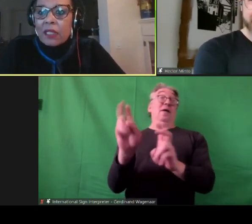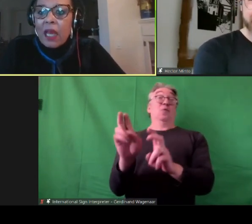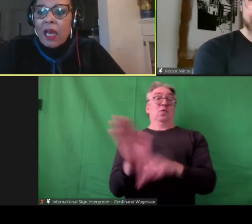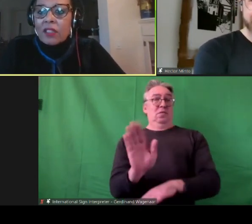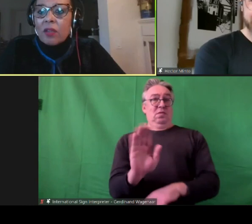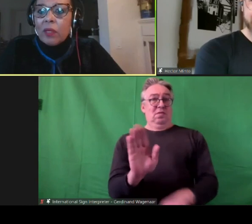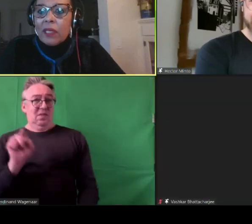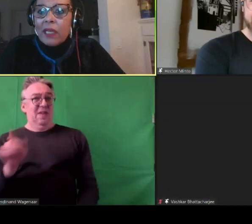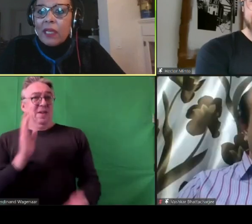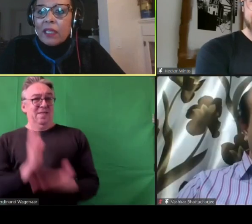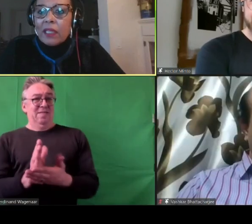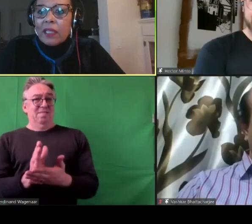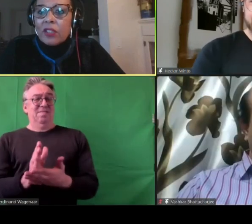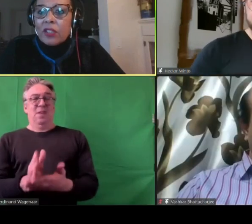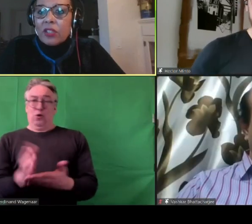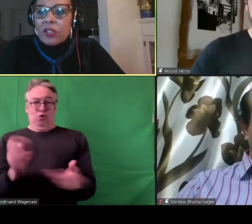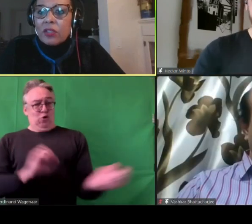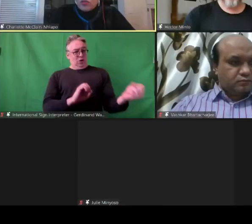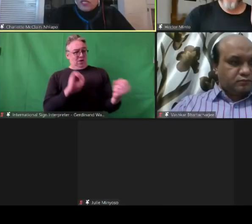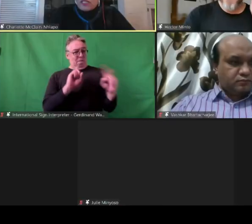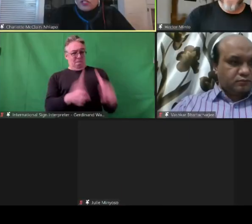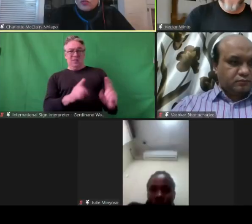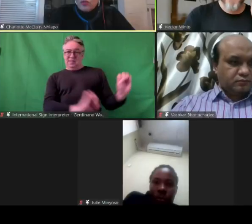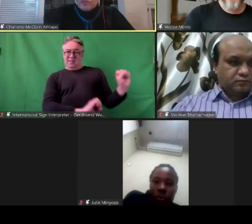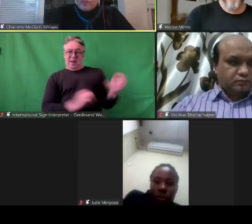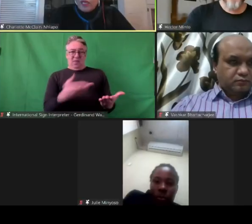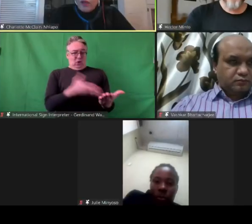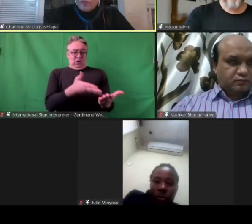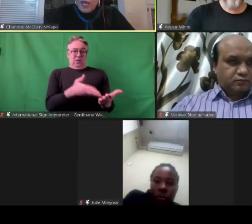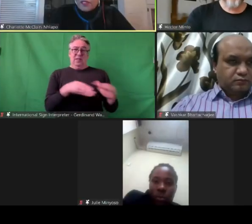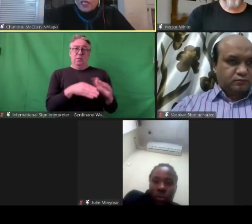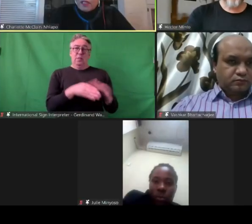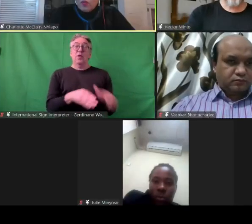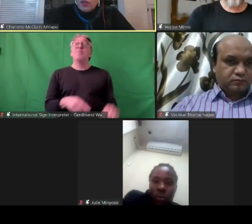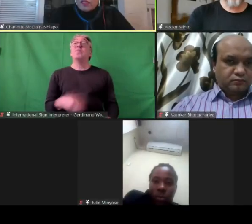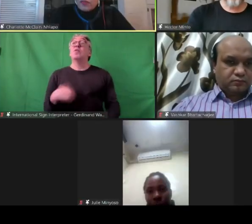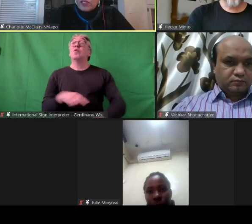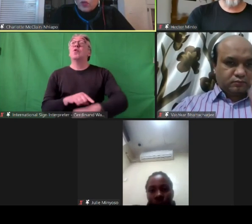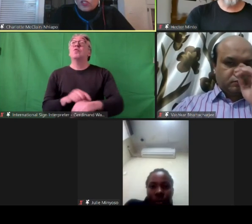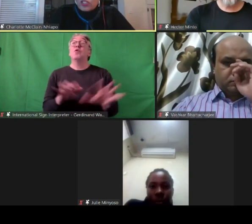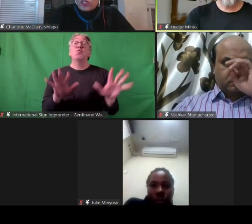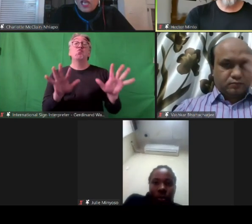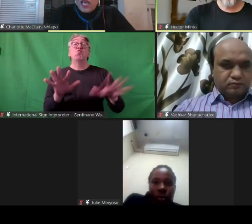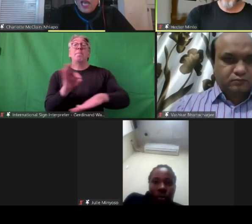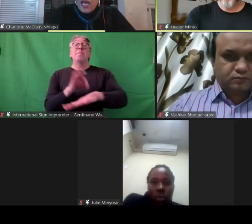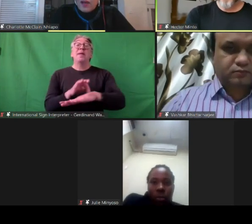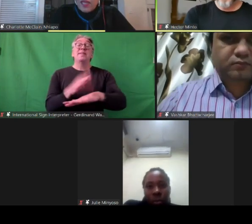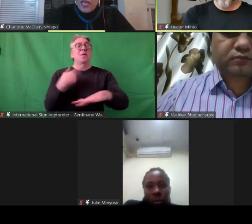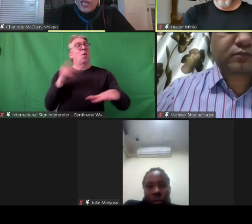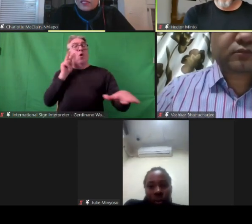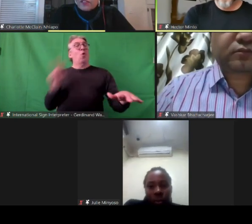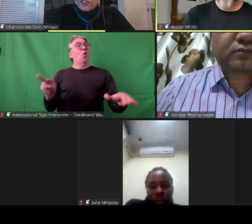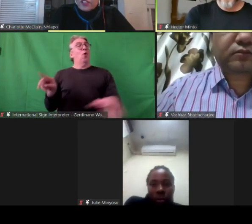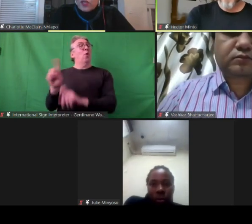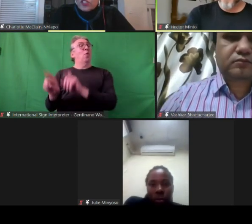minutes. And so what I'd like to do is to perhaps take some of these questions. And